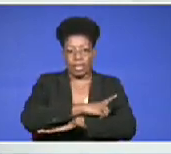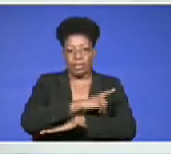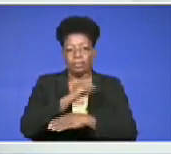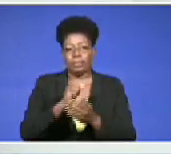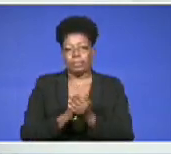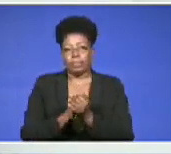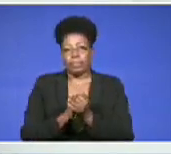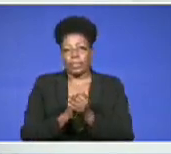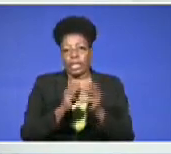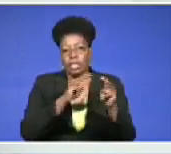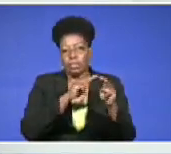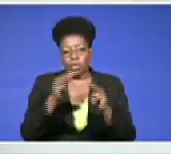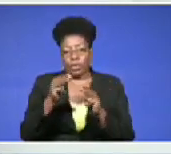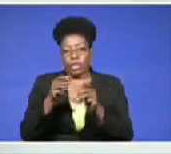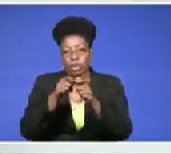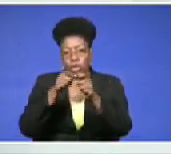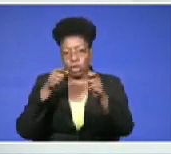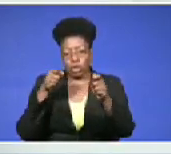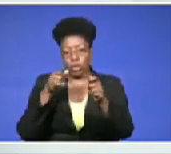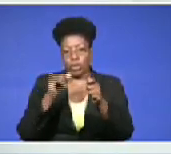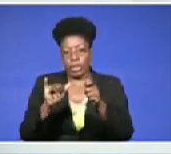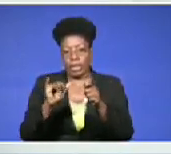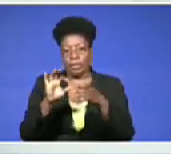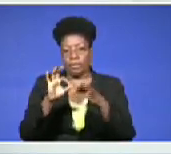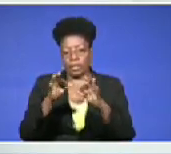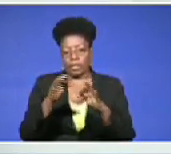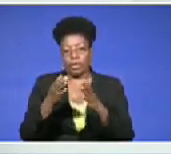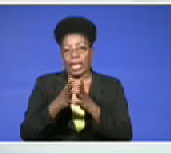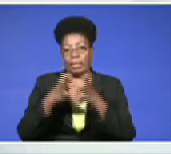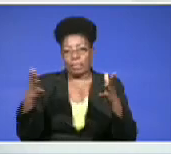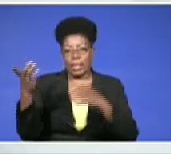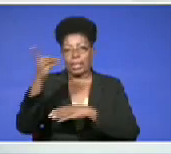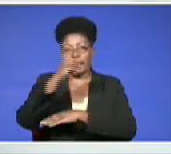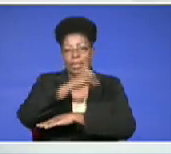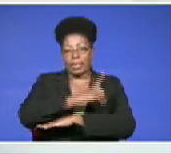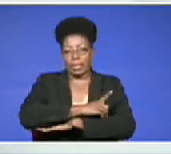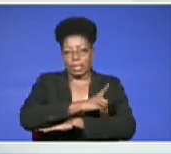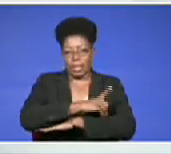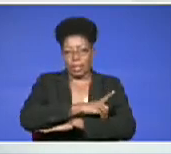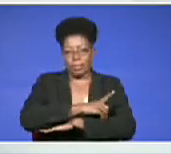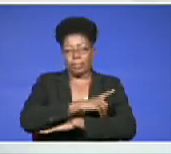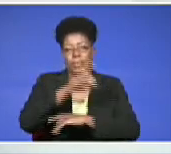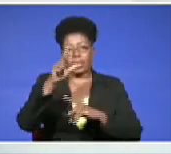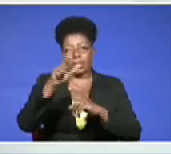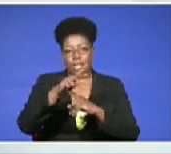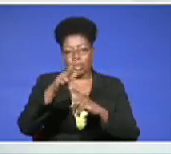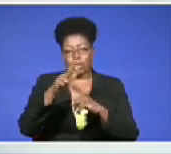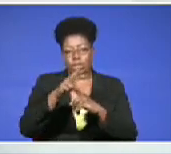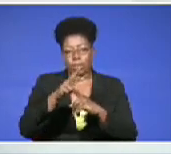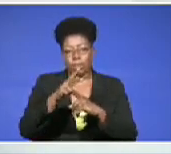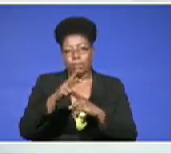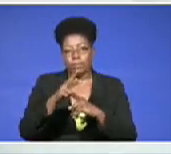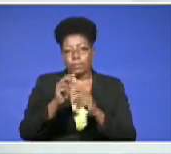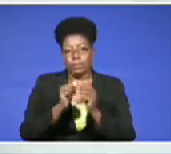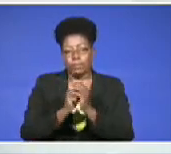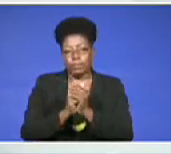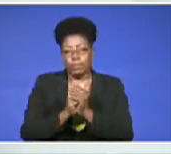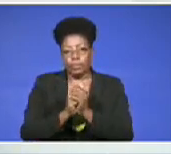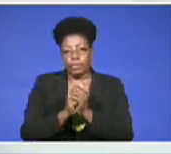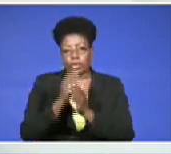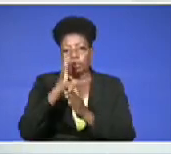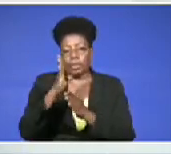and out of the field, shooting to sight in their bows for the big day. Now, the hotly contested championship title for this tournament was on the mind of all